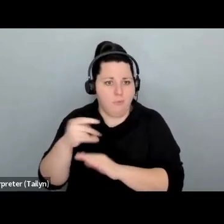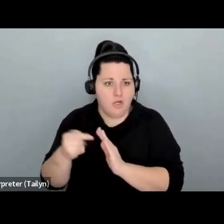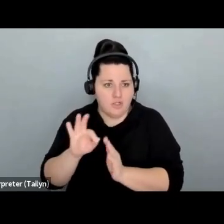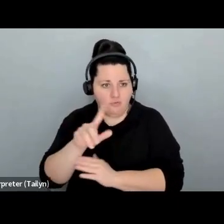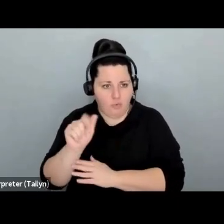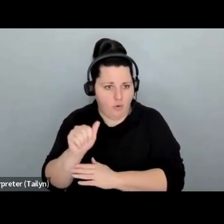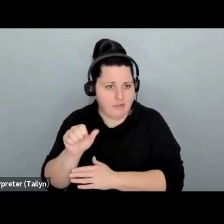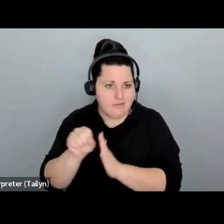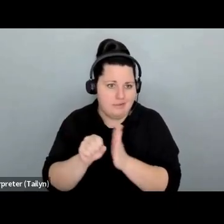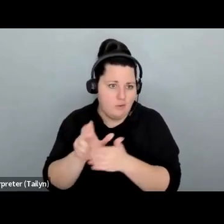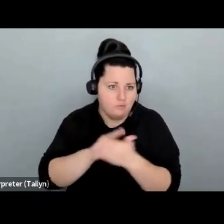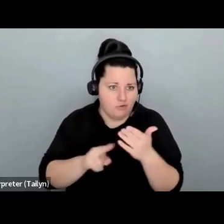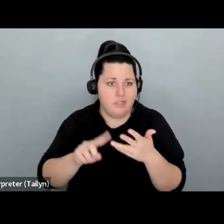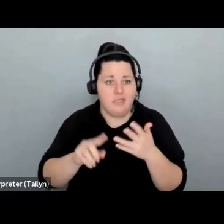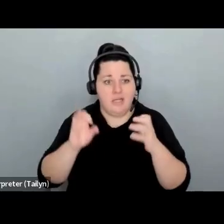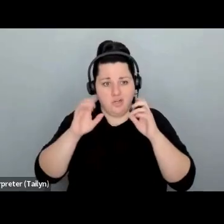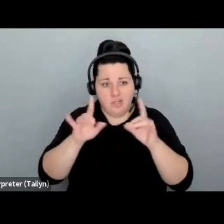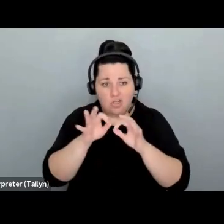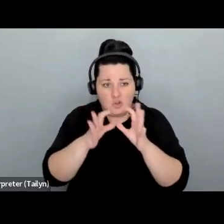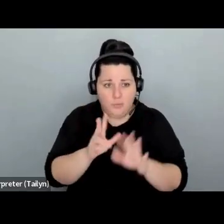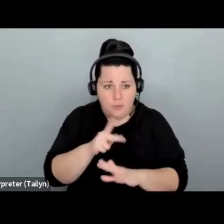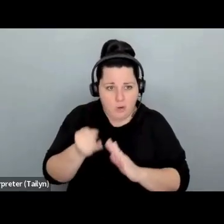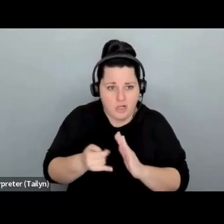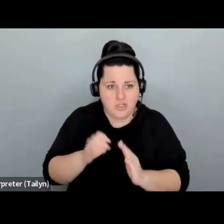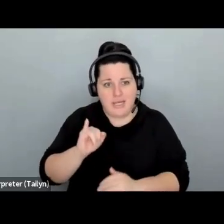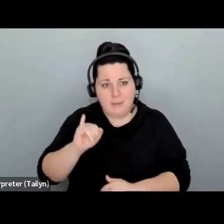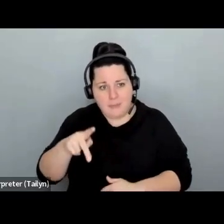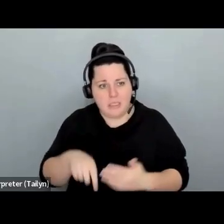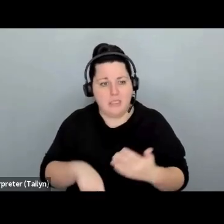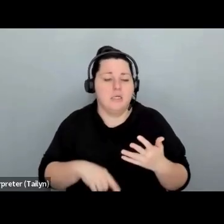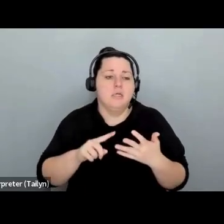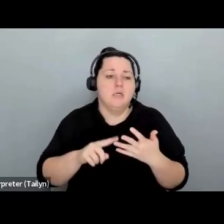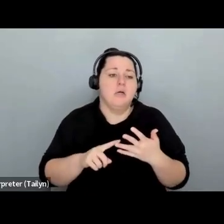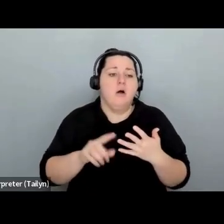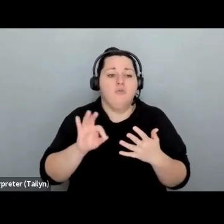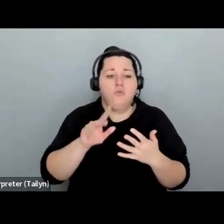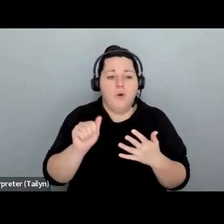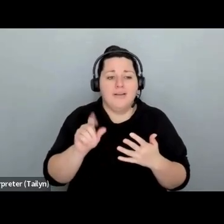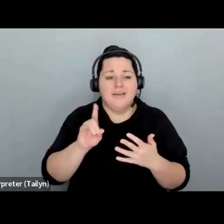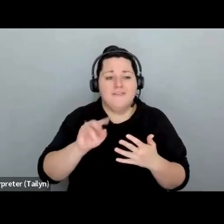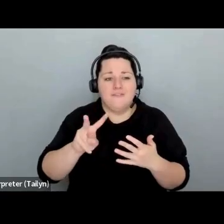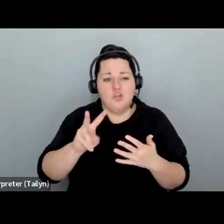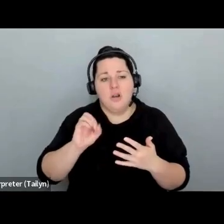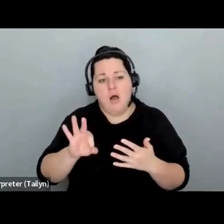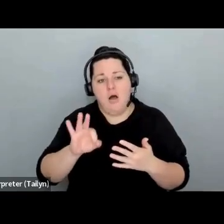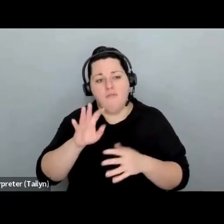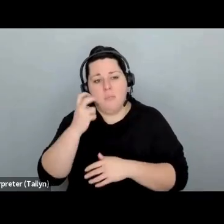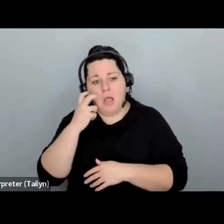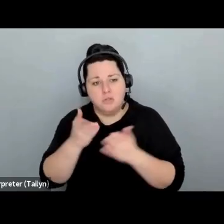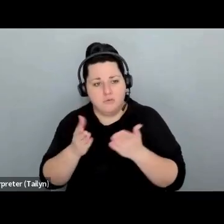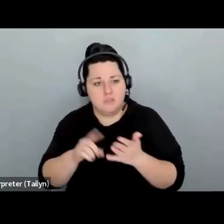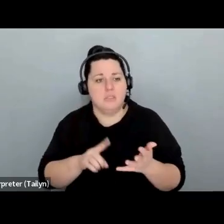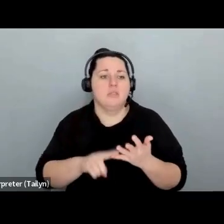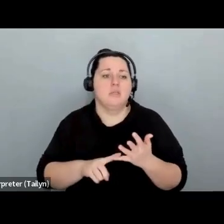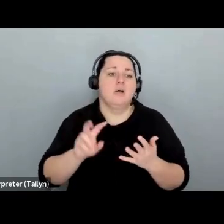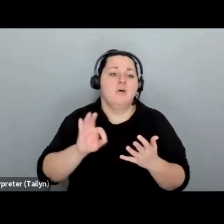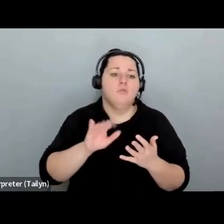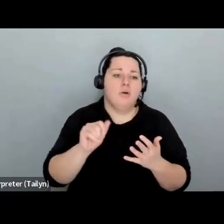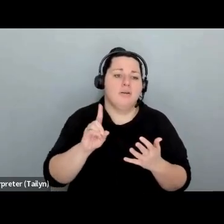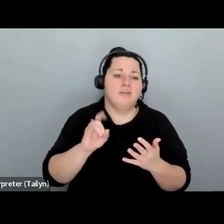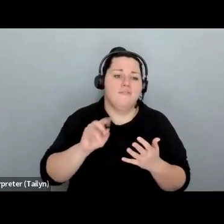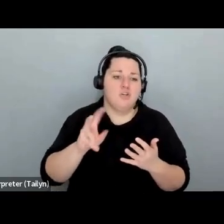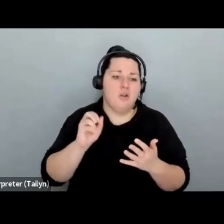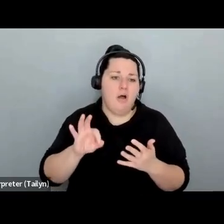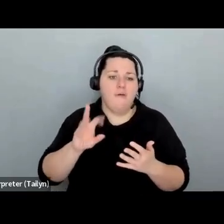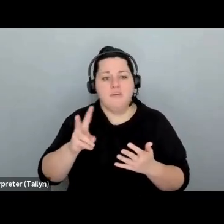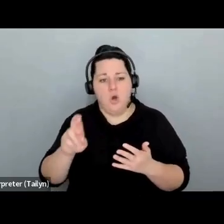Interpreter Project. Florida Division of Blind Services. Florida Division of Vocational